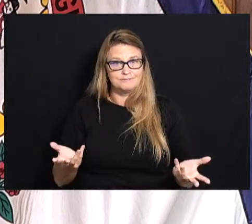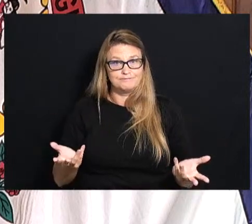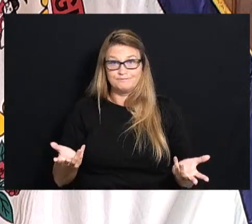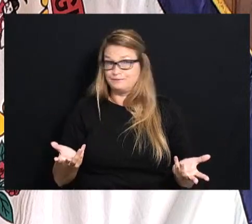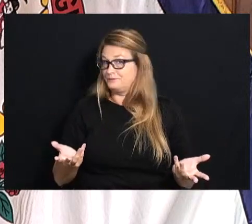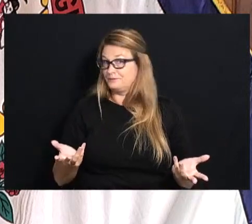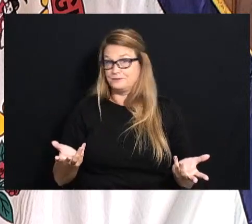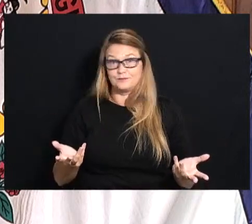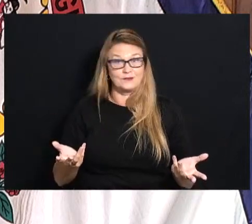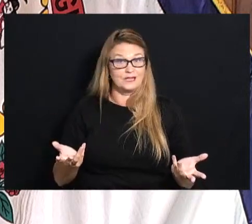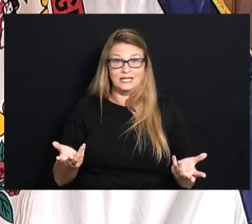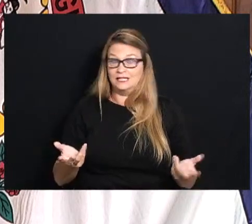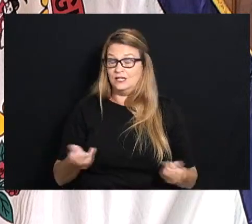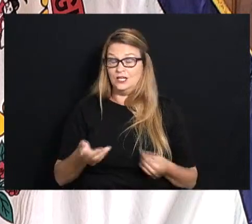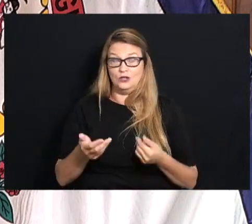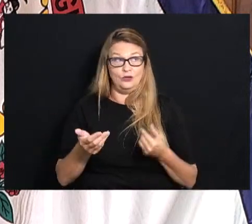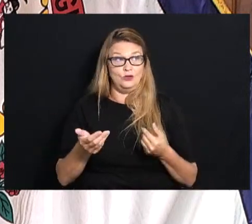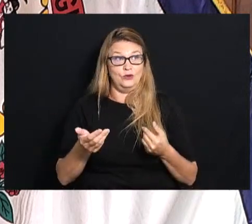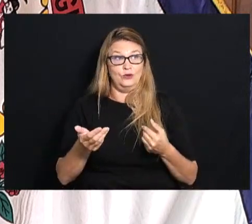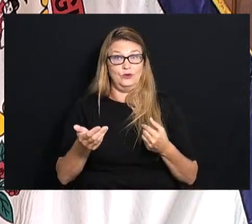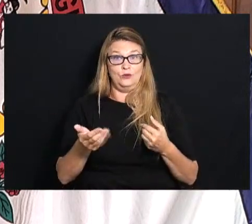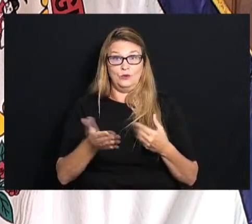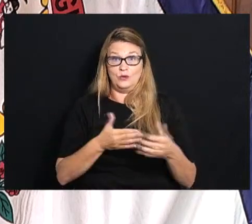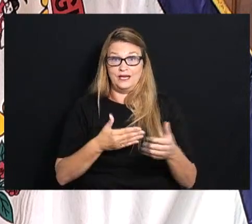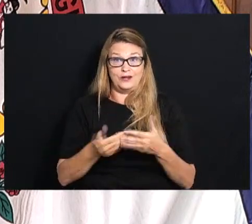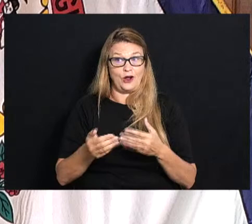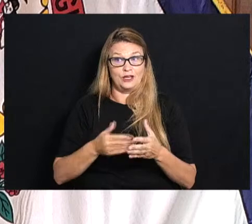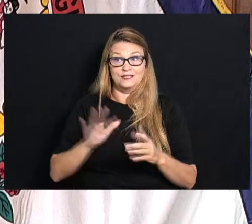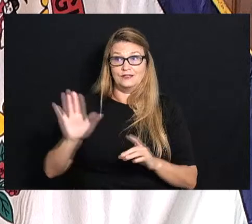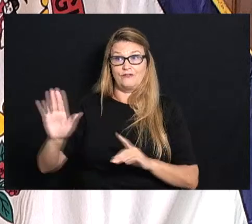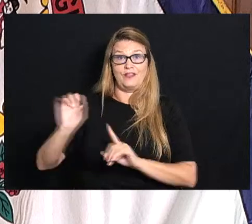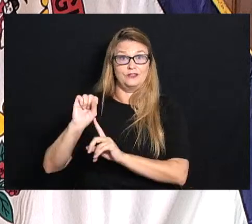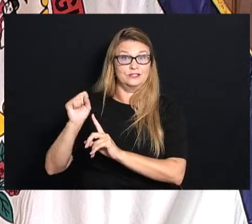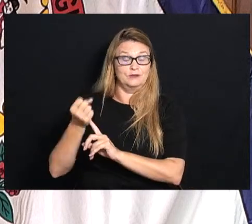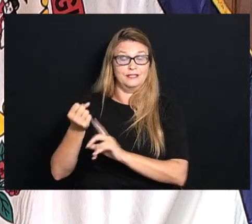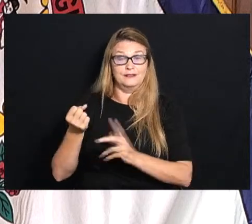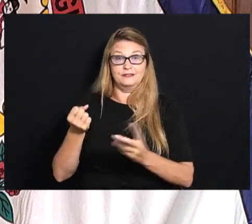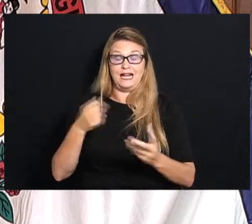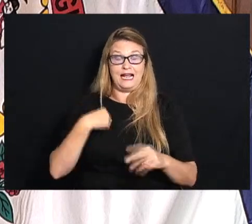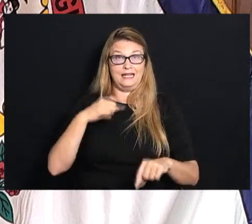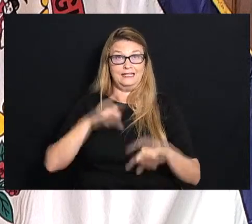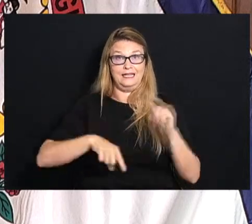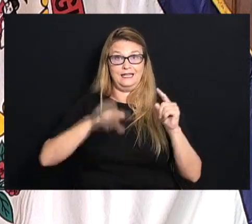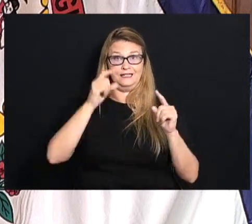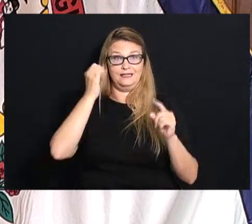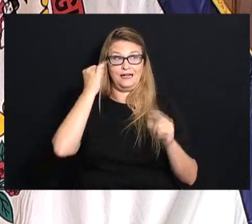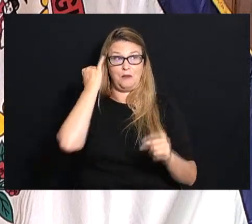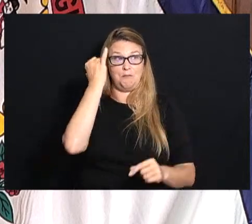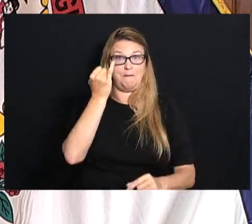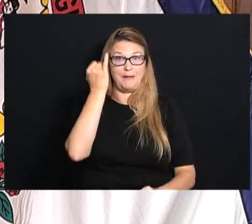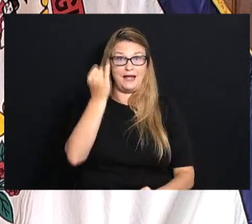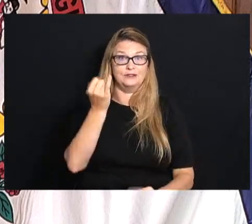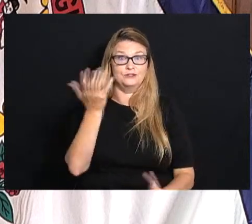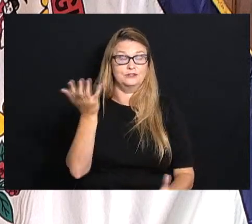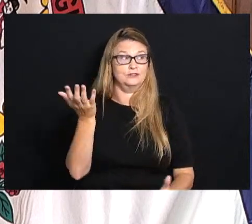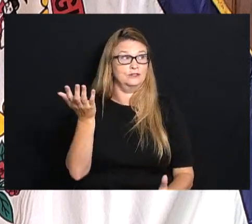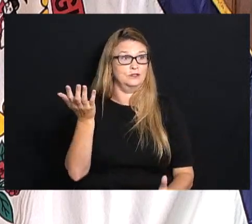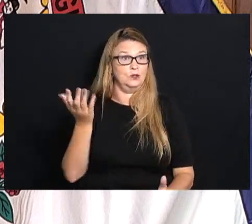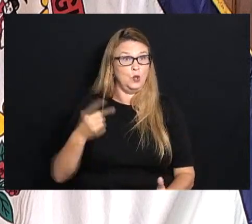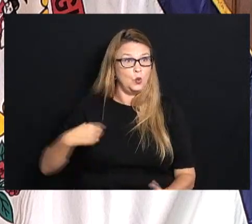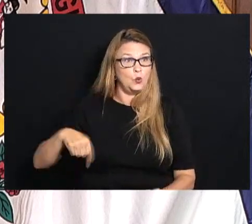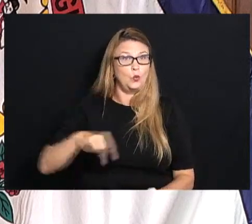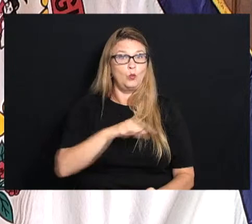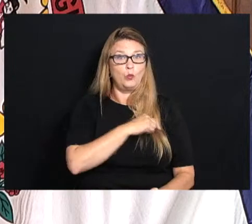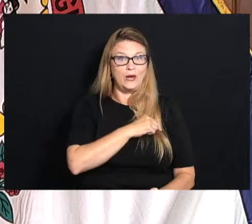I just can't, no matter what the circumstance may be, I just can't imagine that we, especially